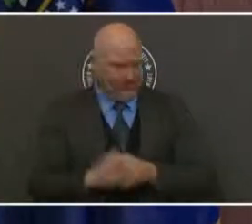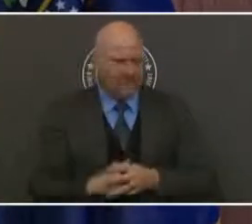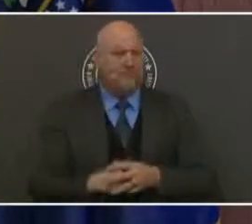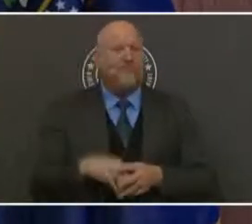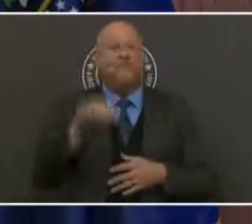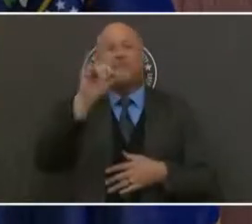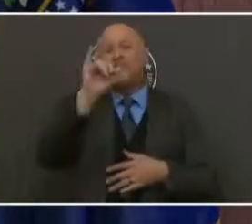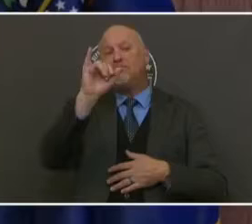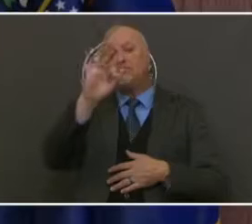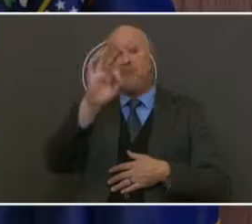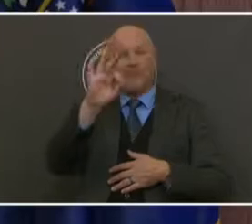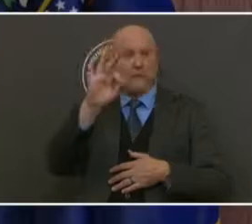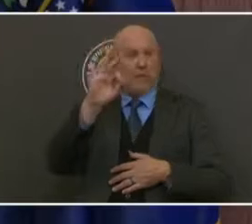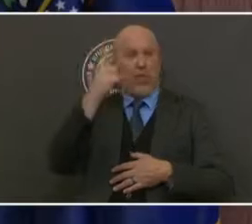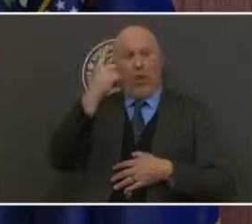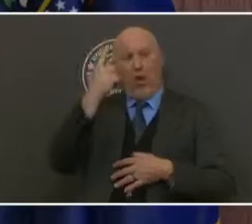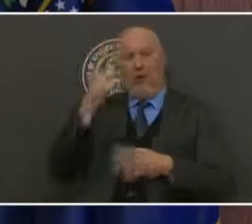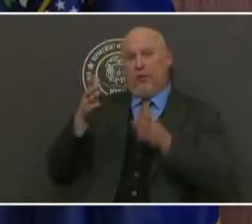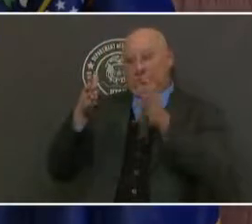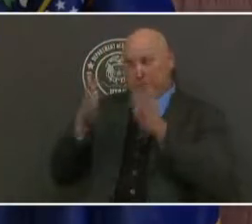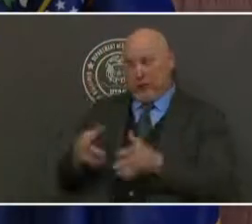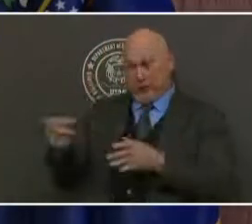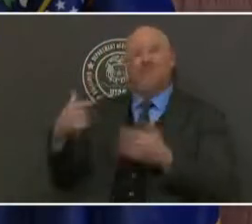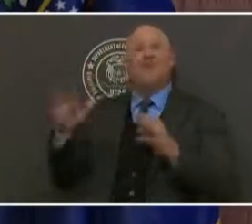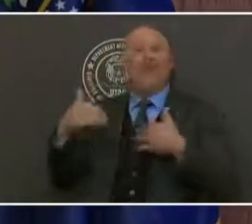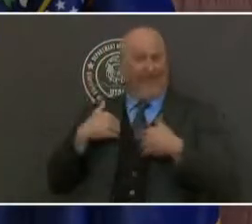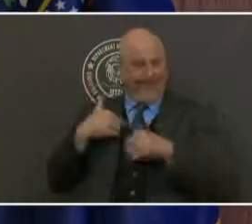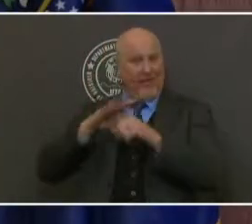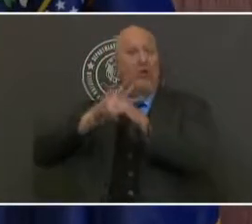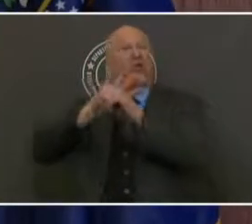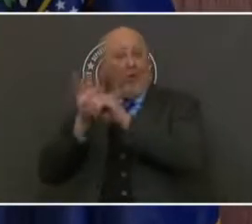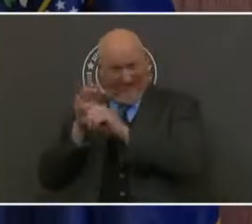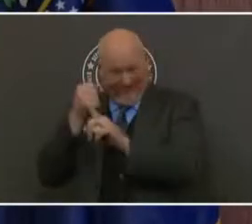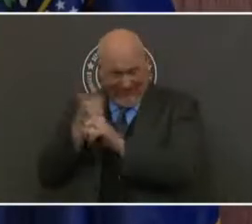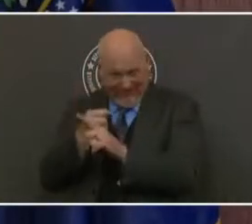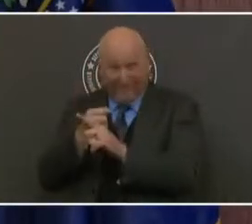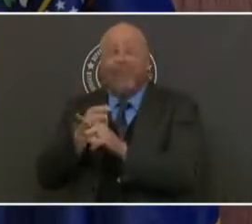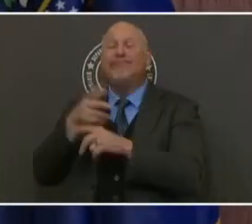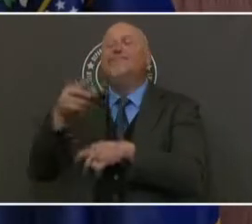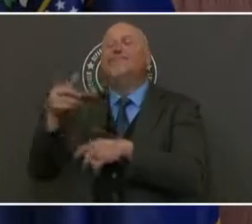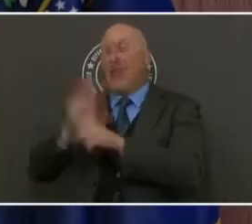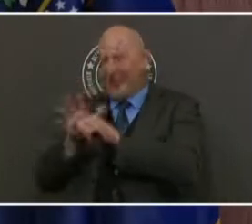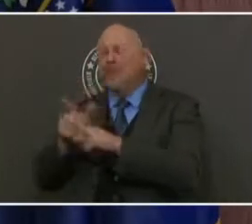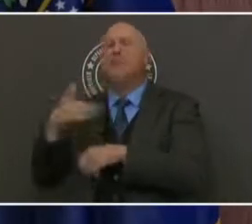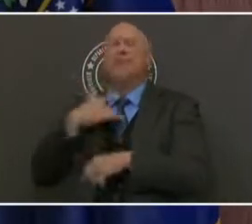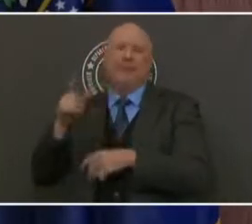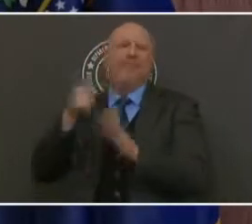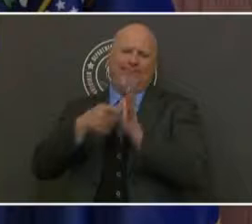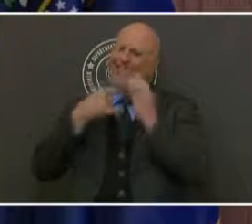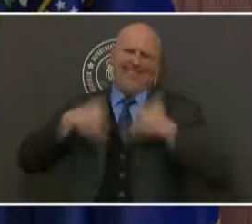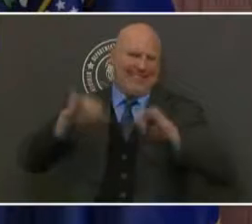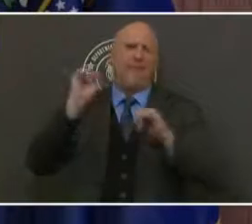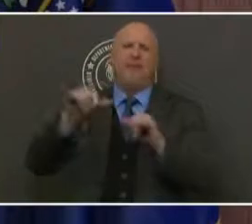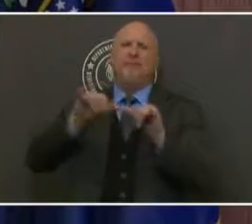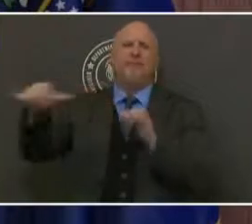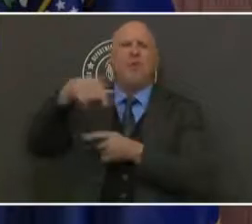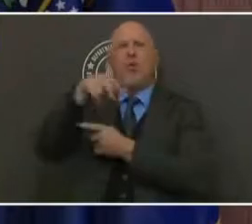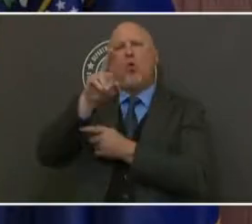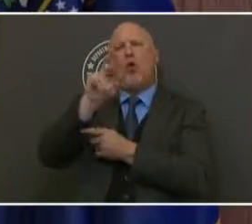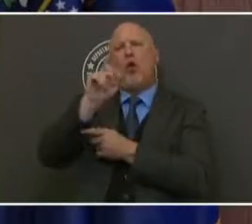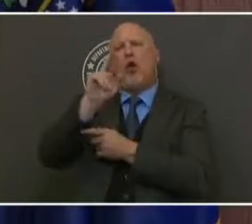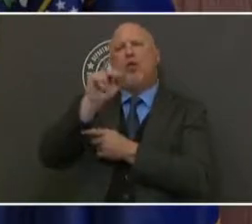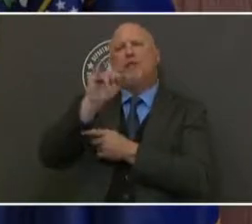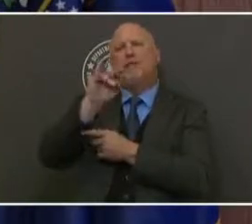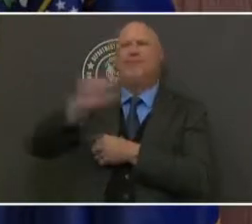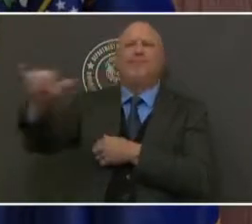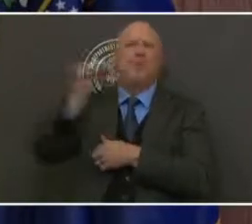or isolation period. If a person has had long-term symptoms of COVID-19, we would encourage those people to talk